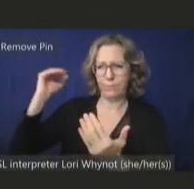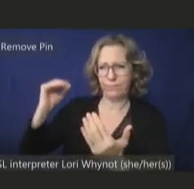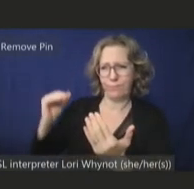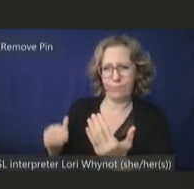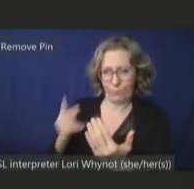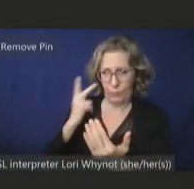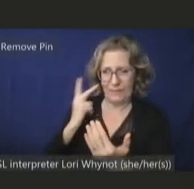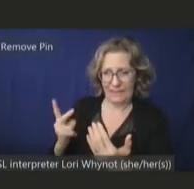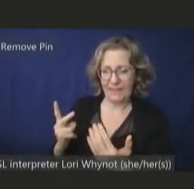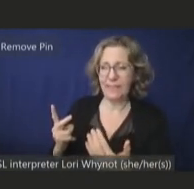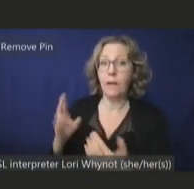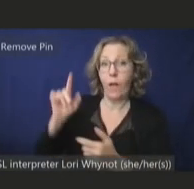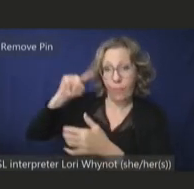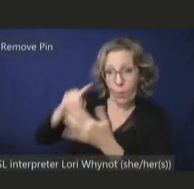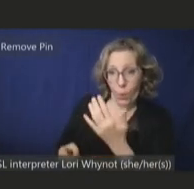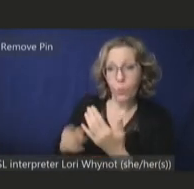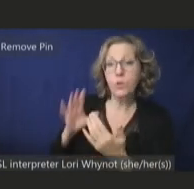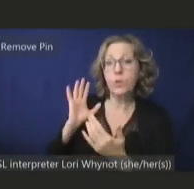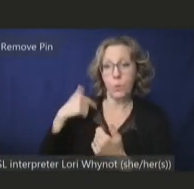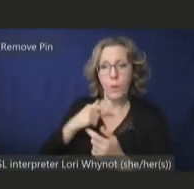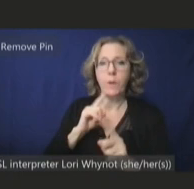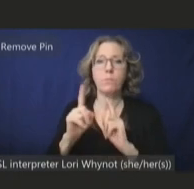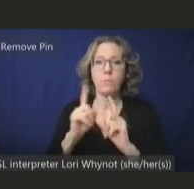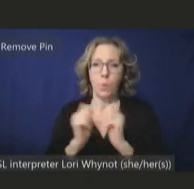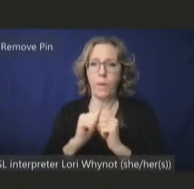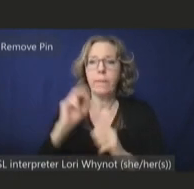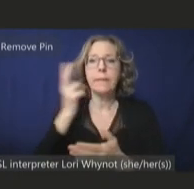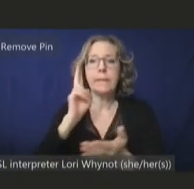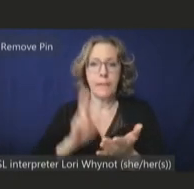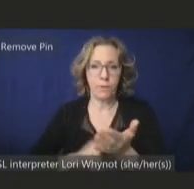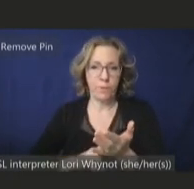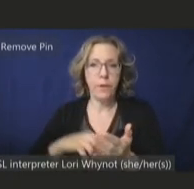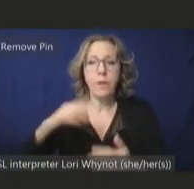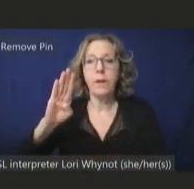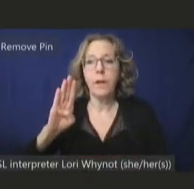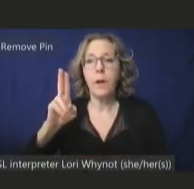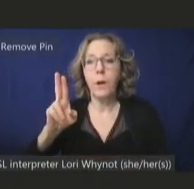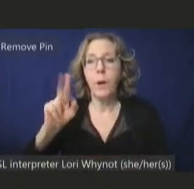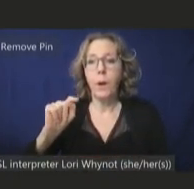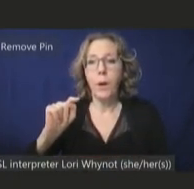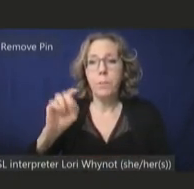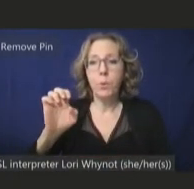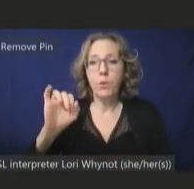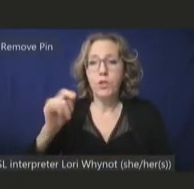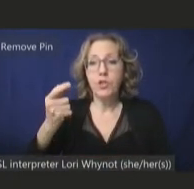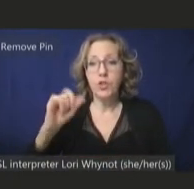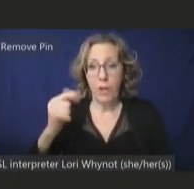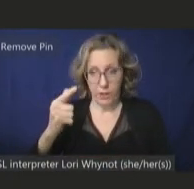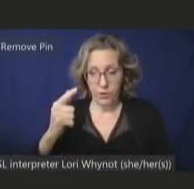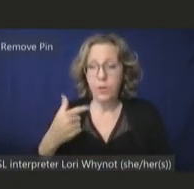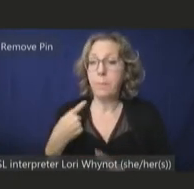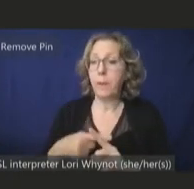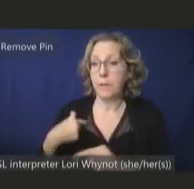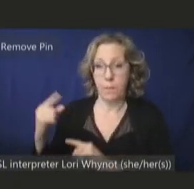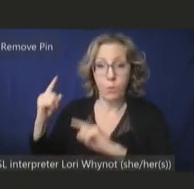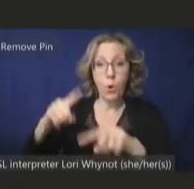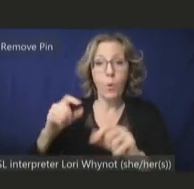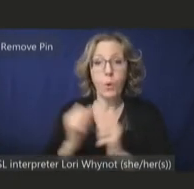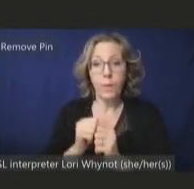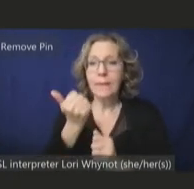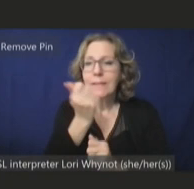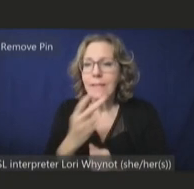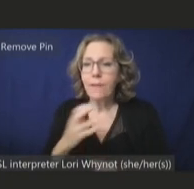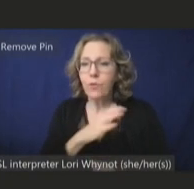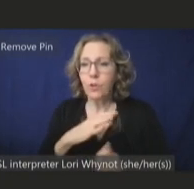Buttigieg. I will be traveling along with several other commissioners from different cities, and really looking forward